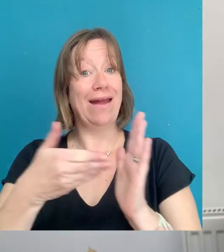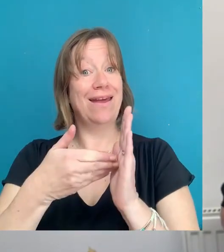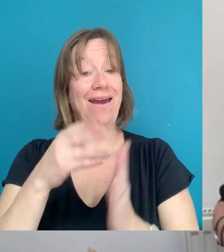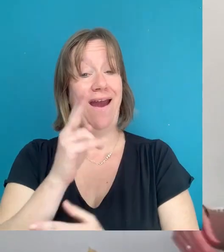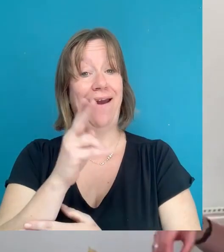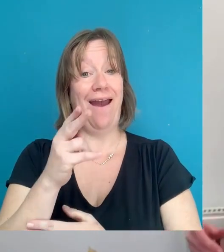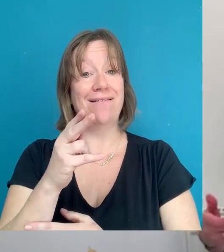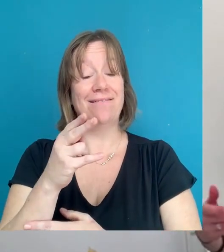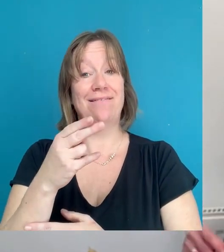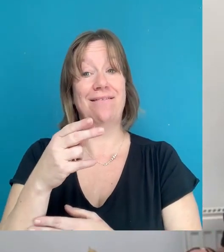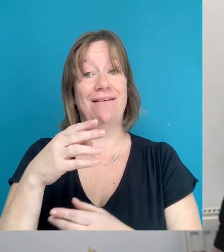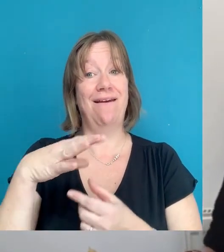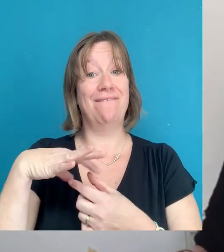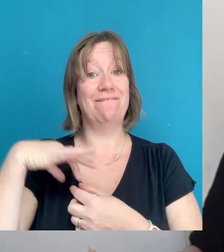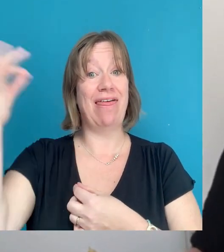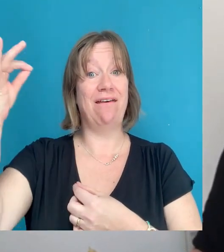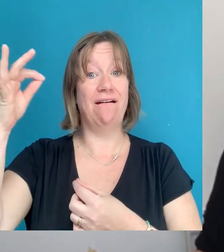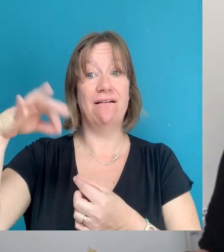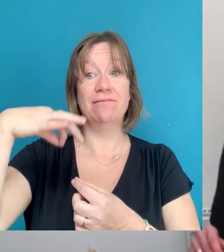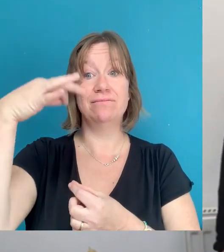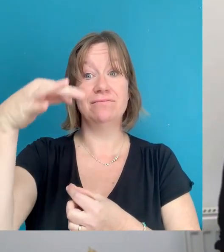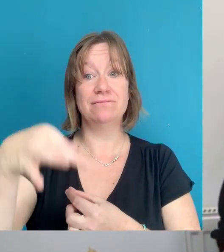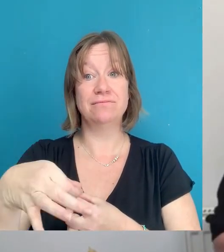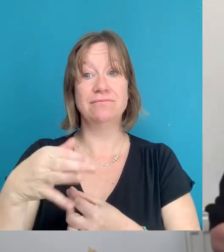Yeah, I think. And then